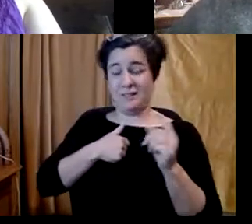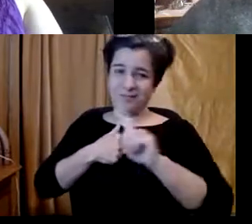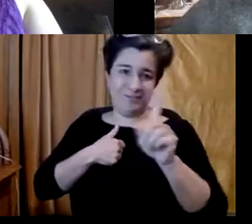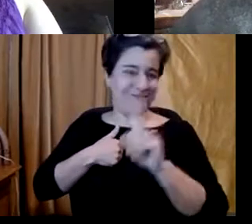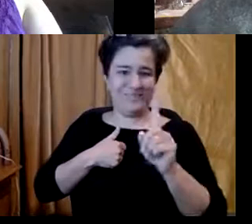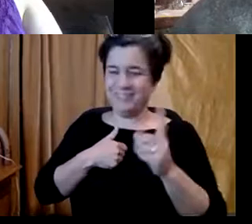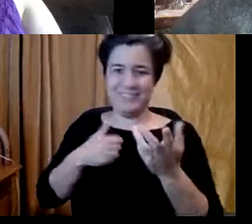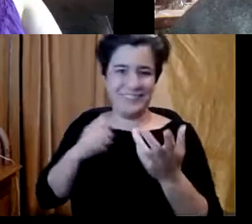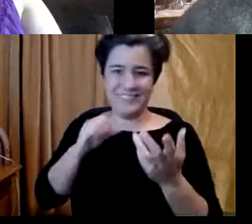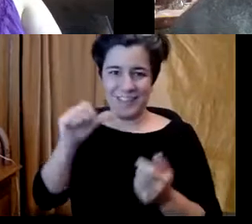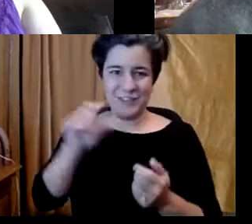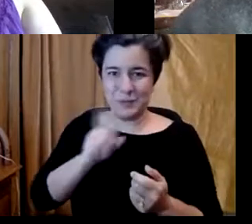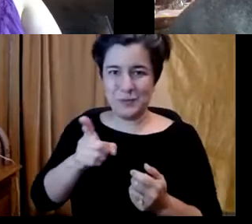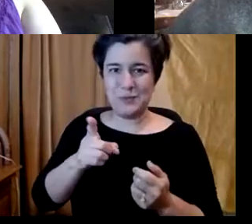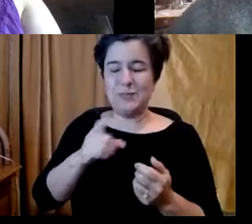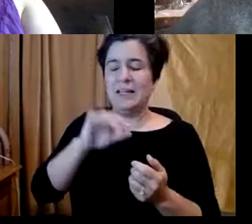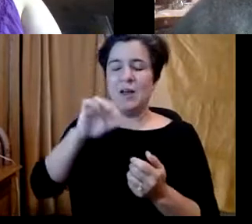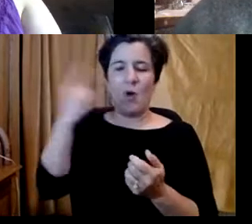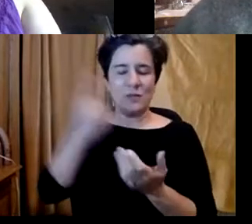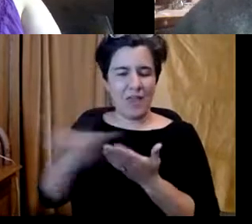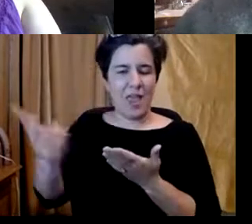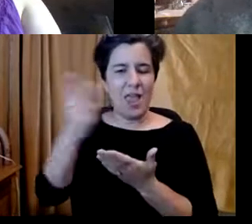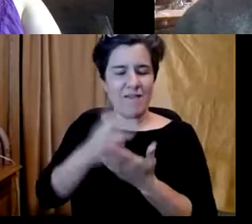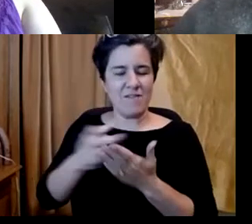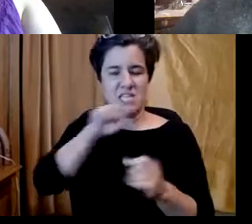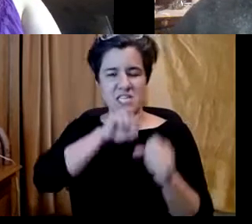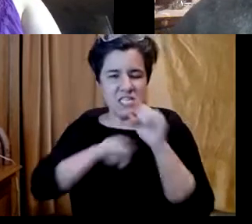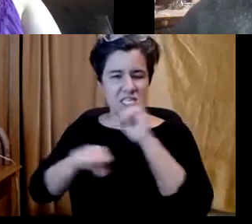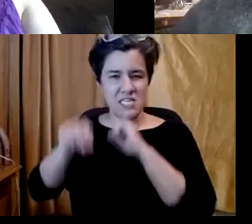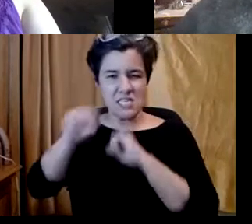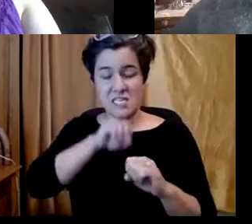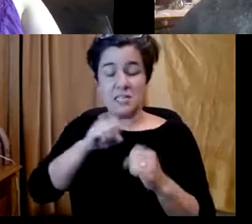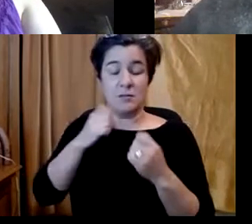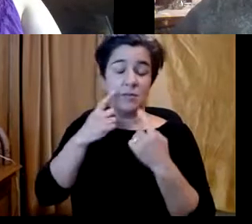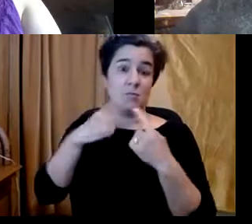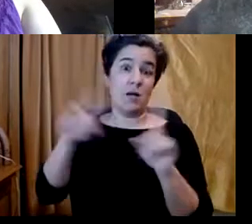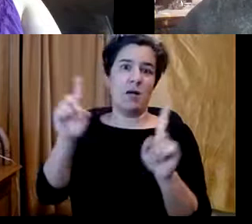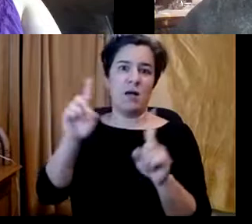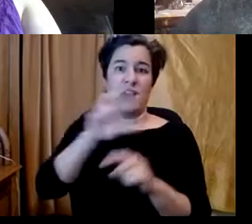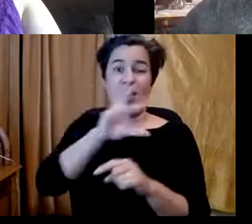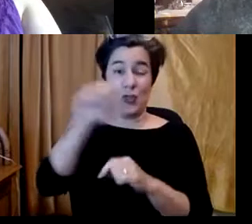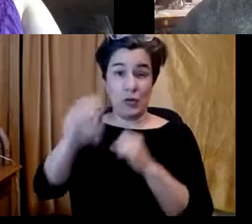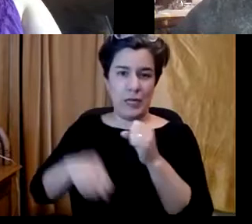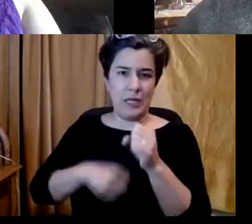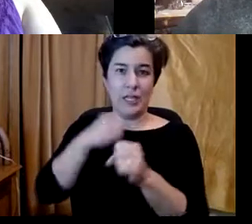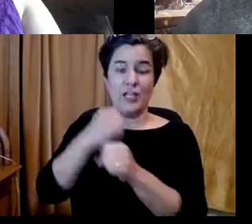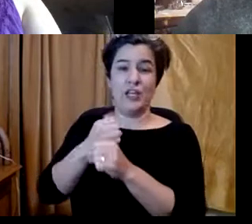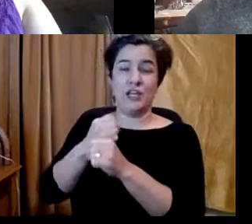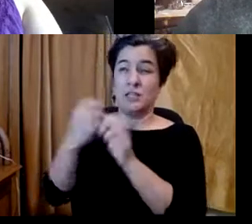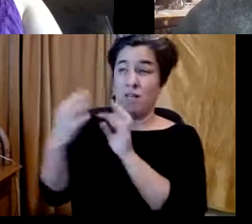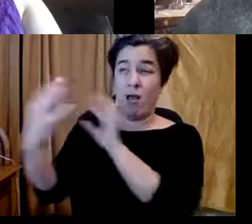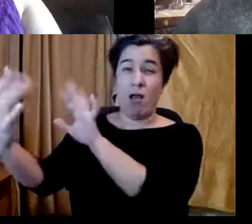And of course, that never worked out. And finally, after 30 some years of this going